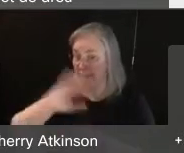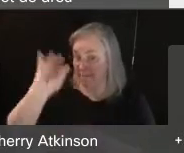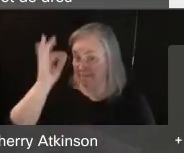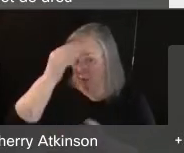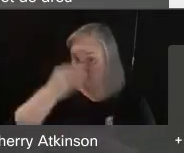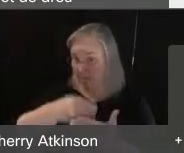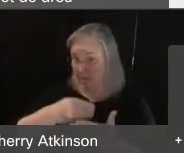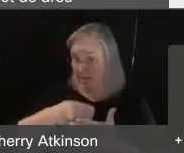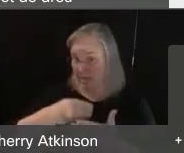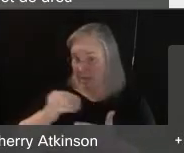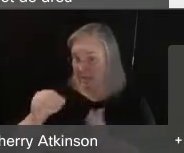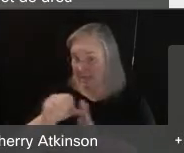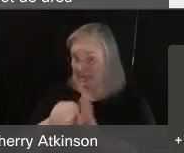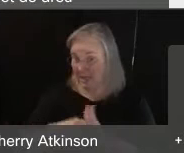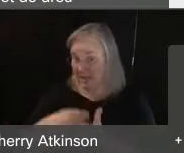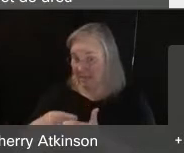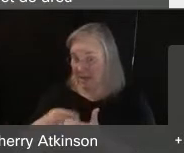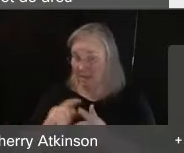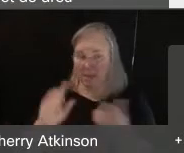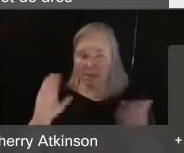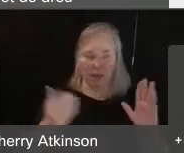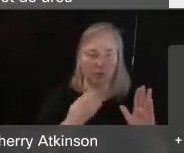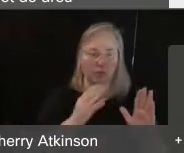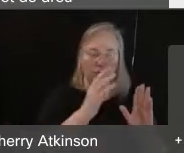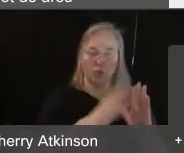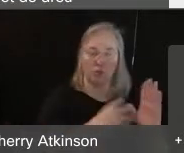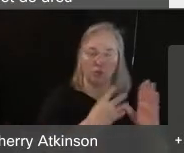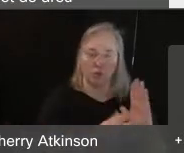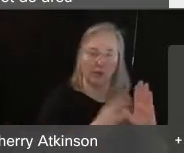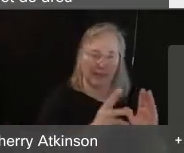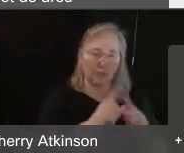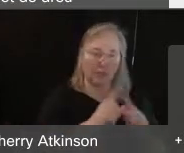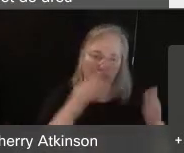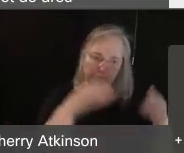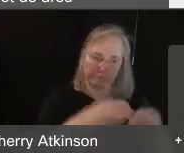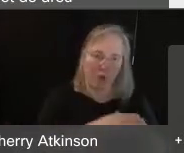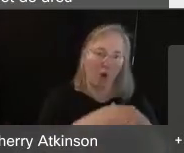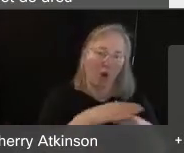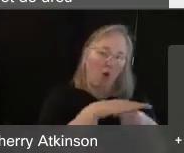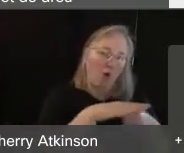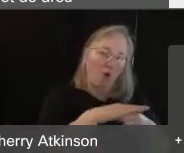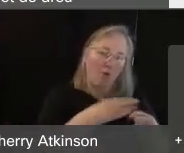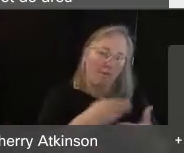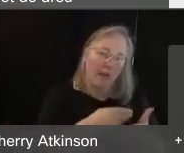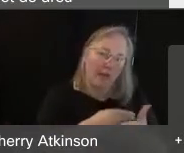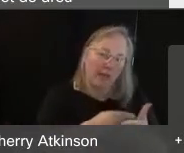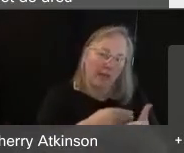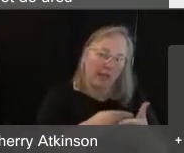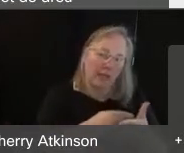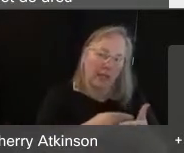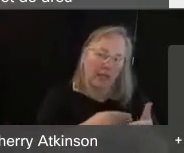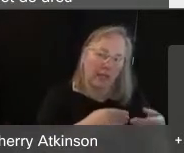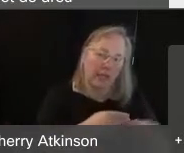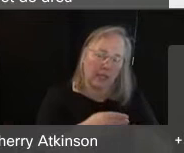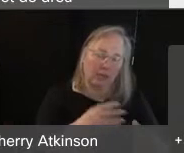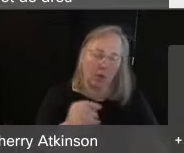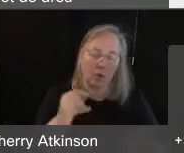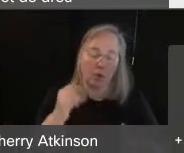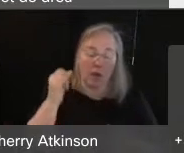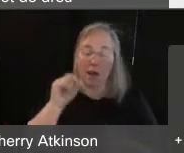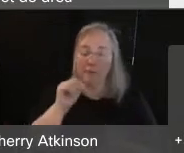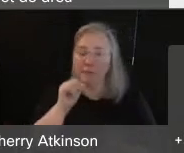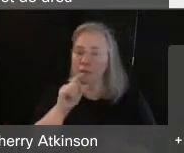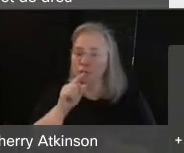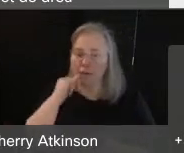and state money, whereas chart 6 is really about the local funding. So I'm not sure if chart 7 adds a lot of value